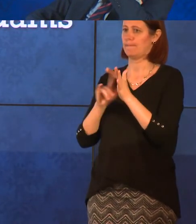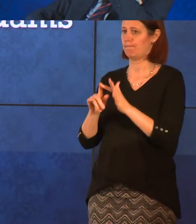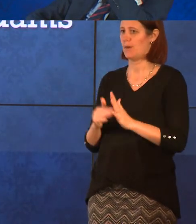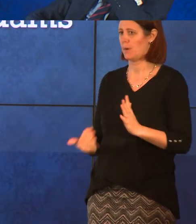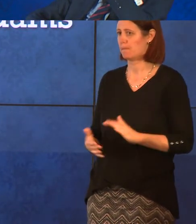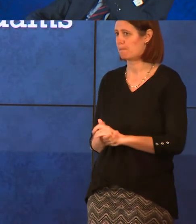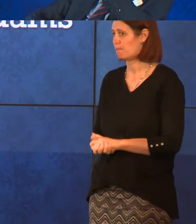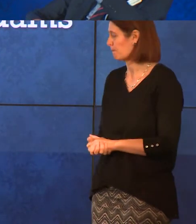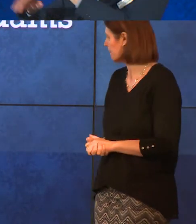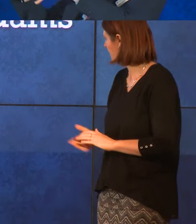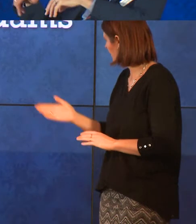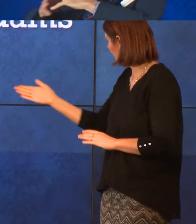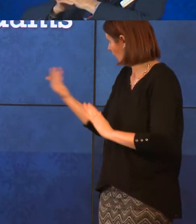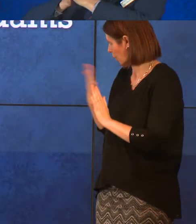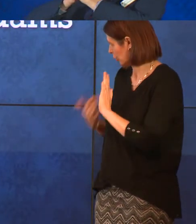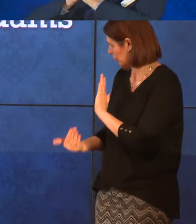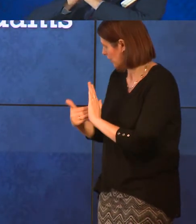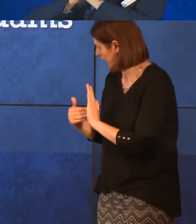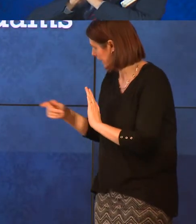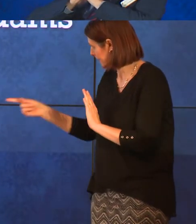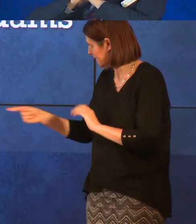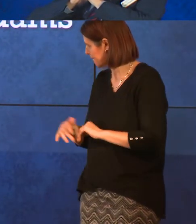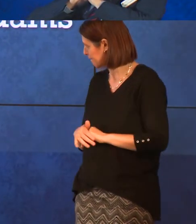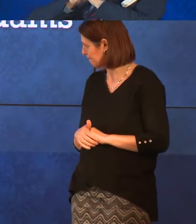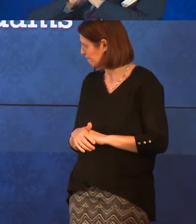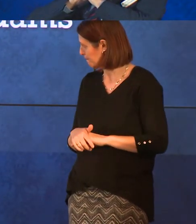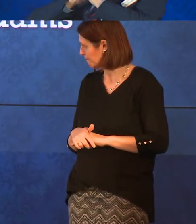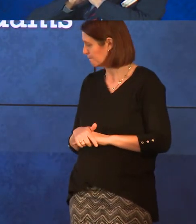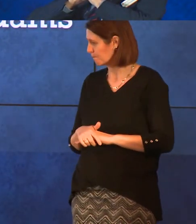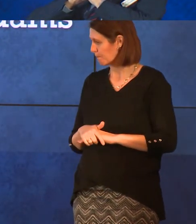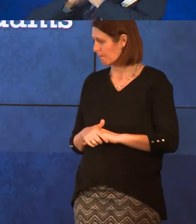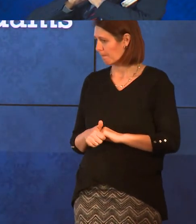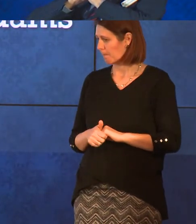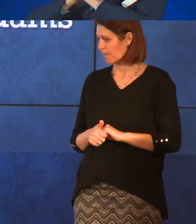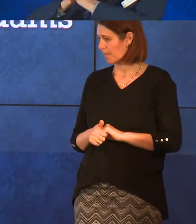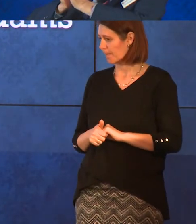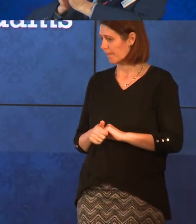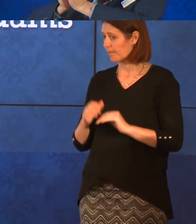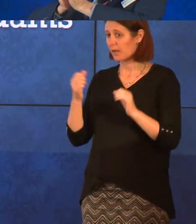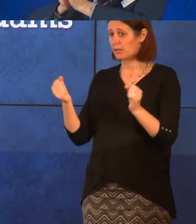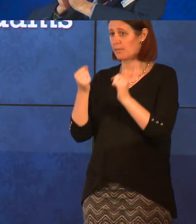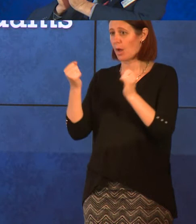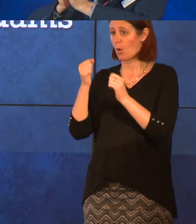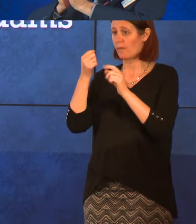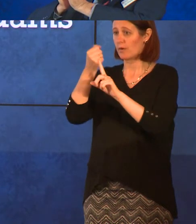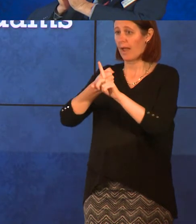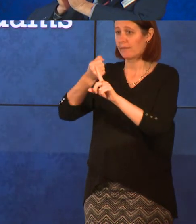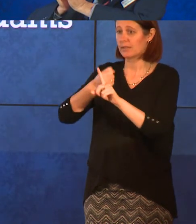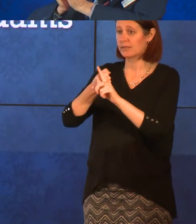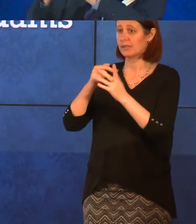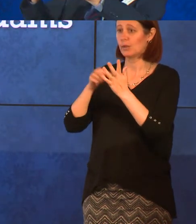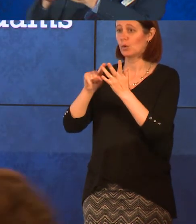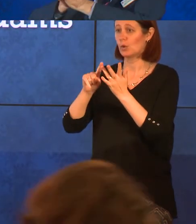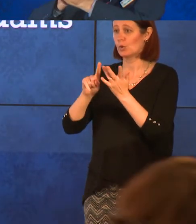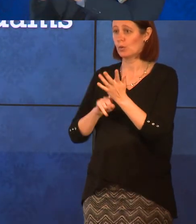The only thing I'd add to that would be, and that absolutely support what Lucy said, it's a powerful advocacy tool, the Convention on the Rights of